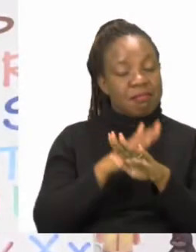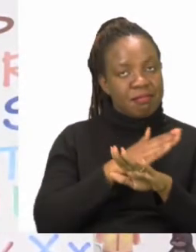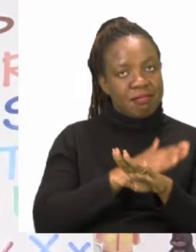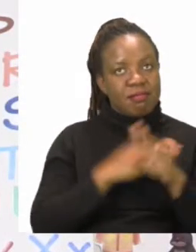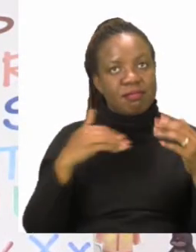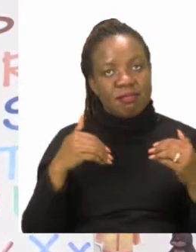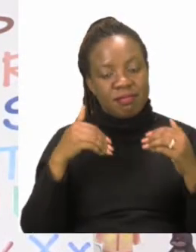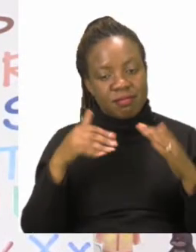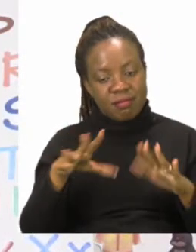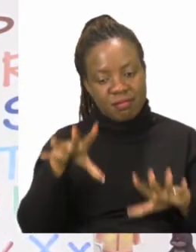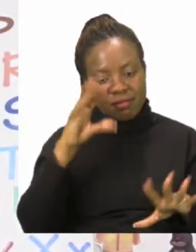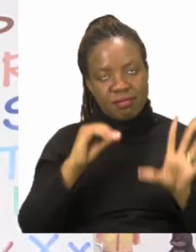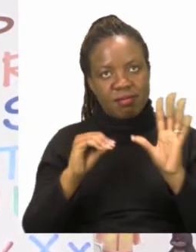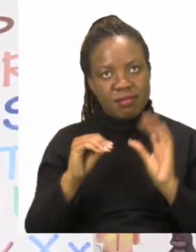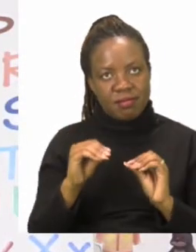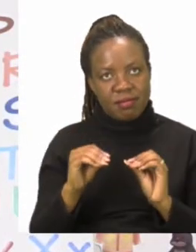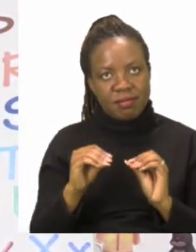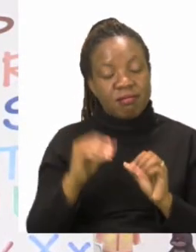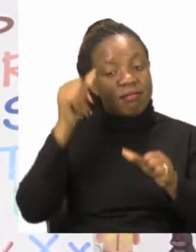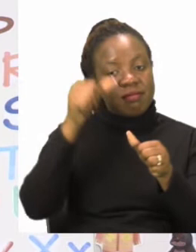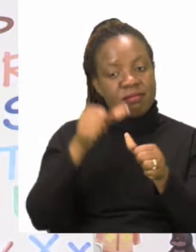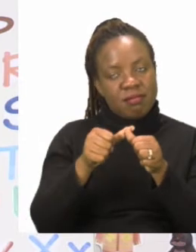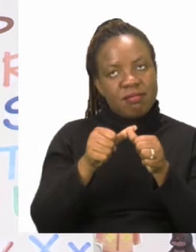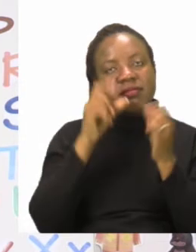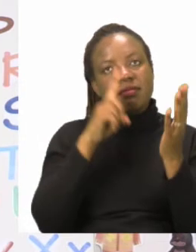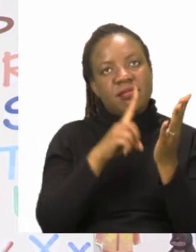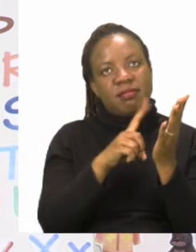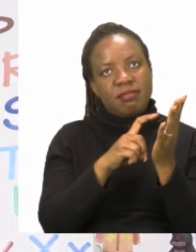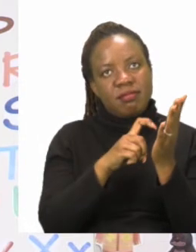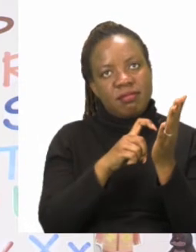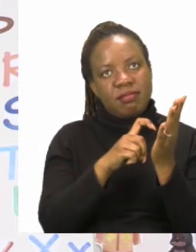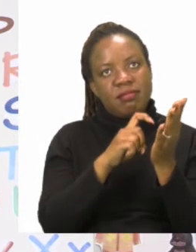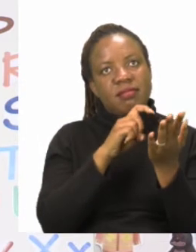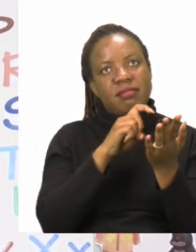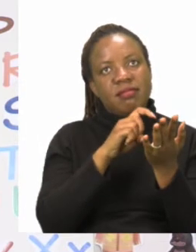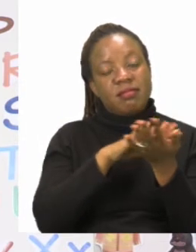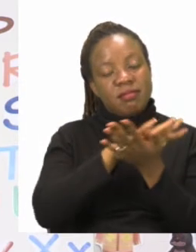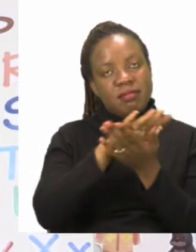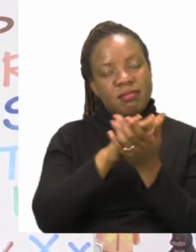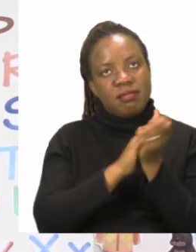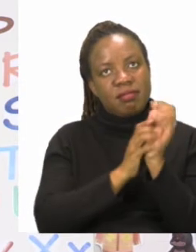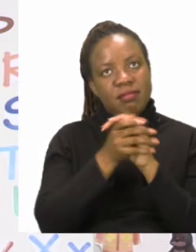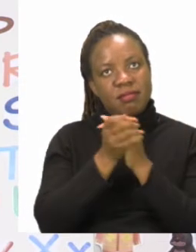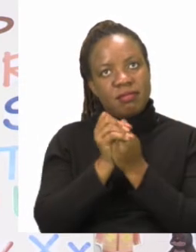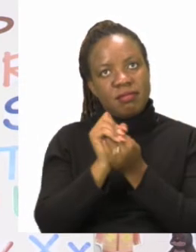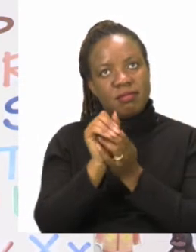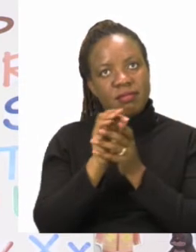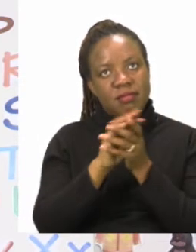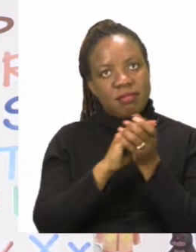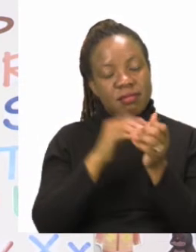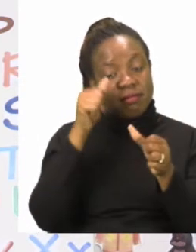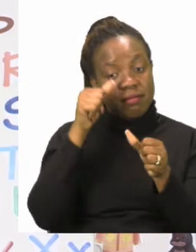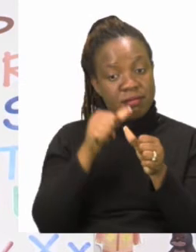any lessons, we have to remember to sanitize. Remember boys and girls, sanitizing